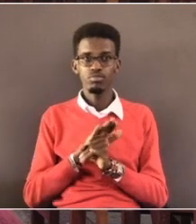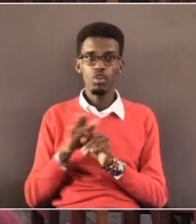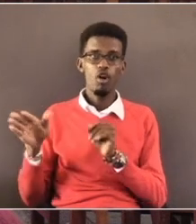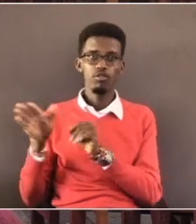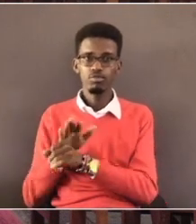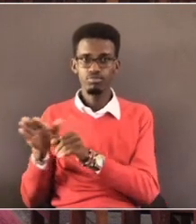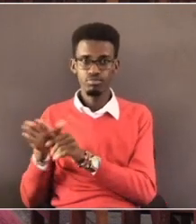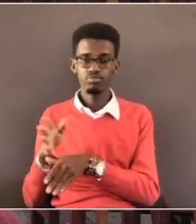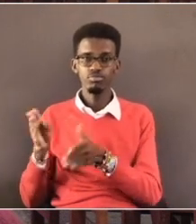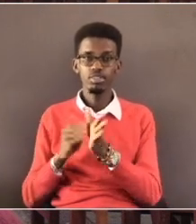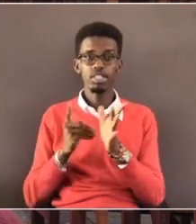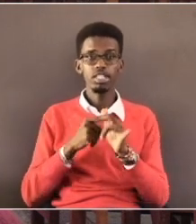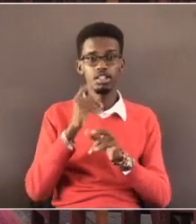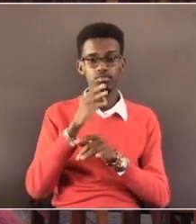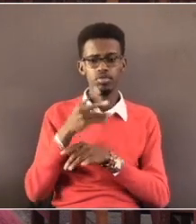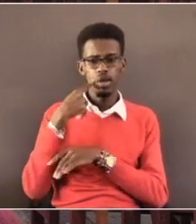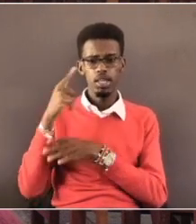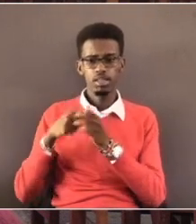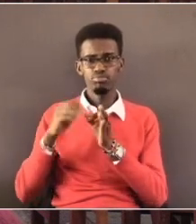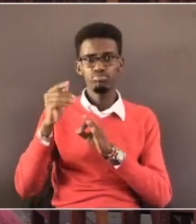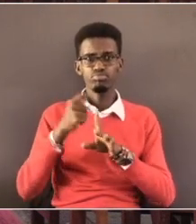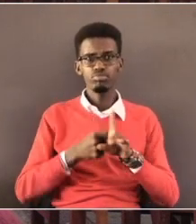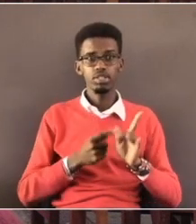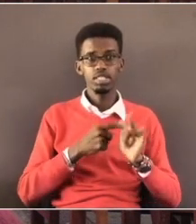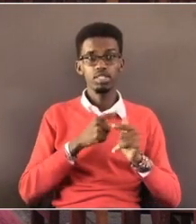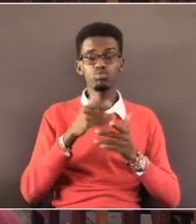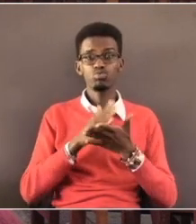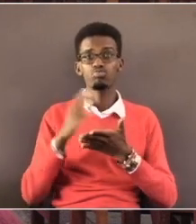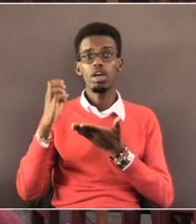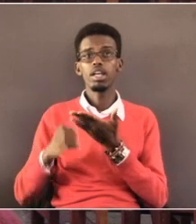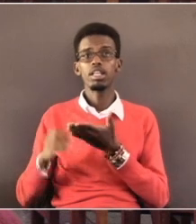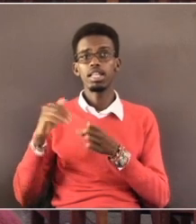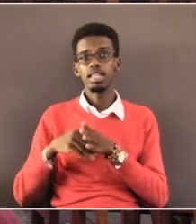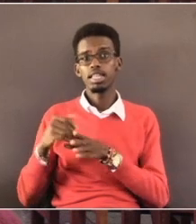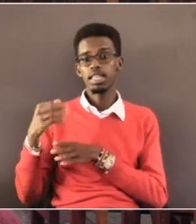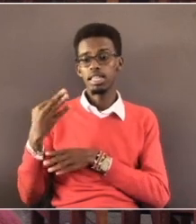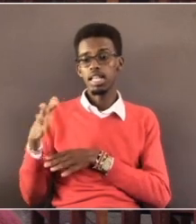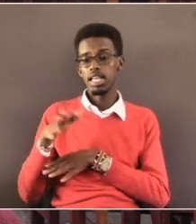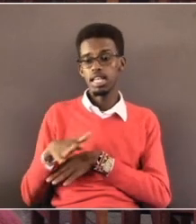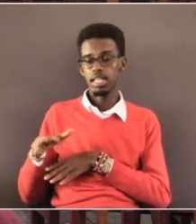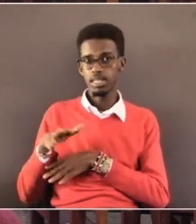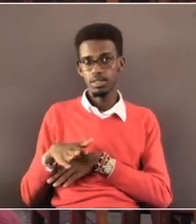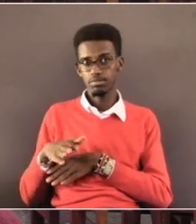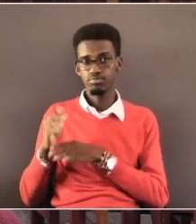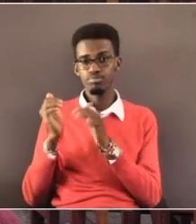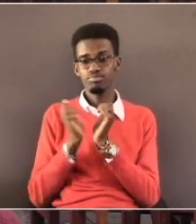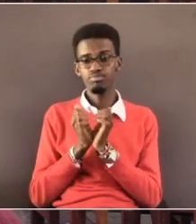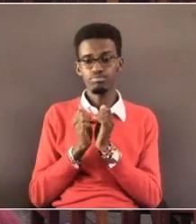over again, and if you look at the long term, you might end in 3 places: